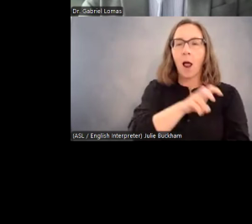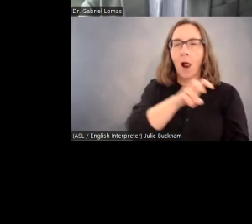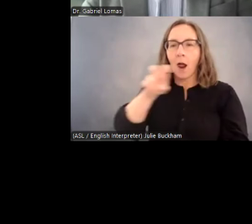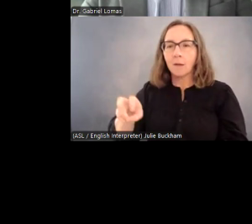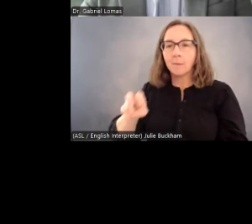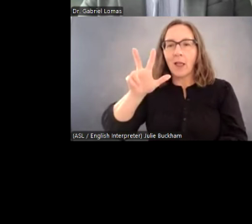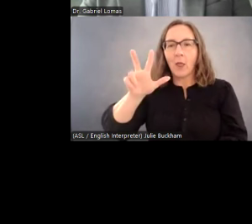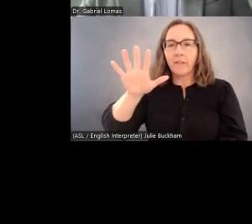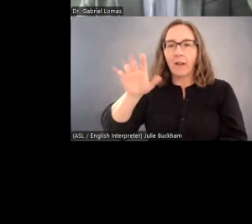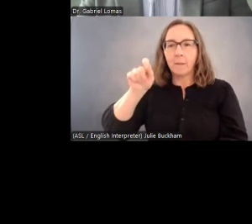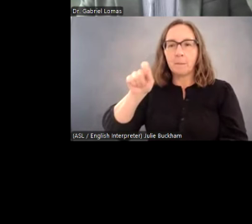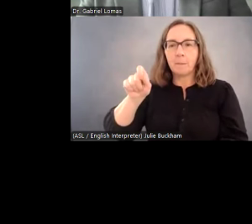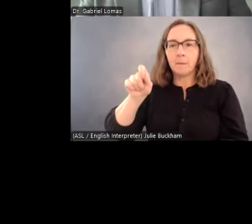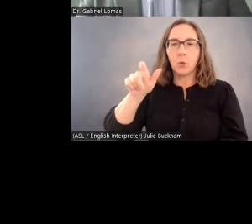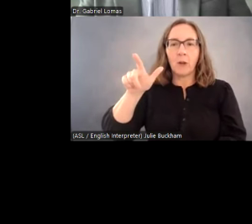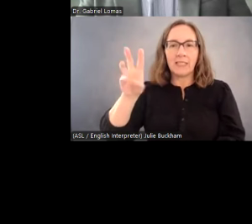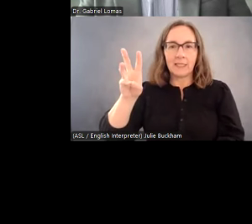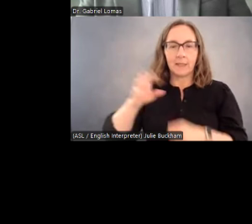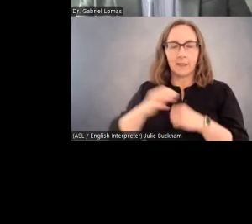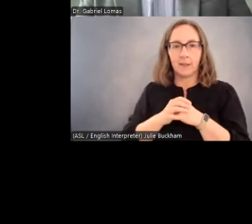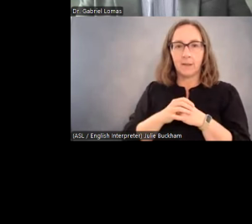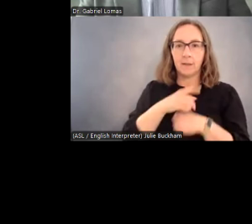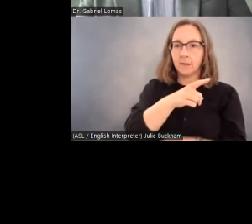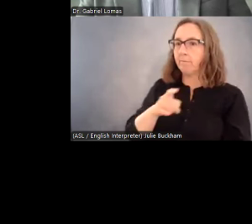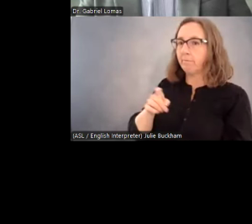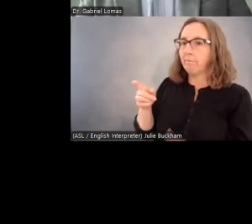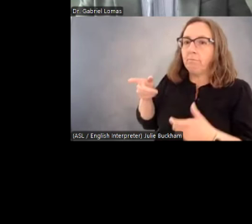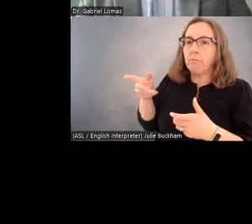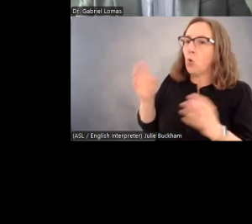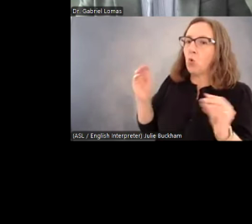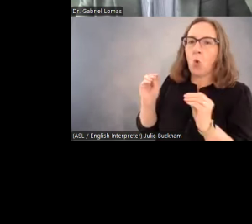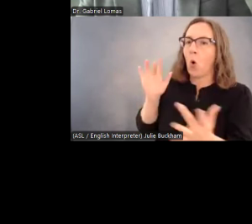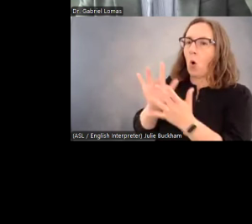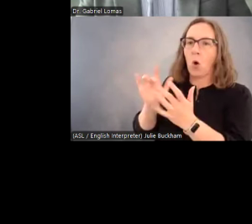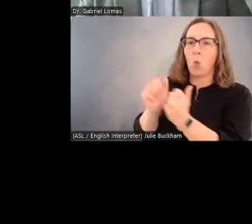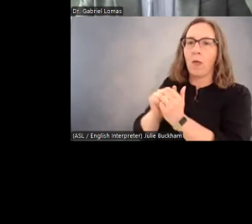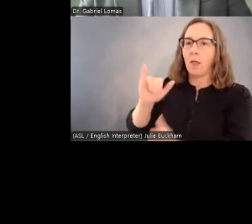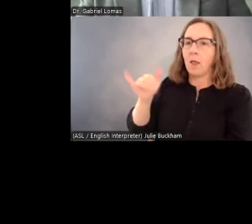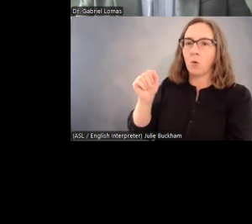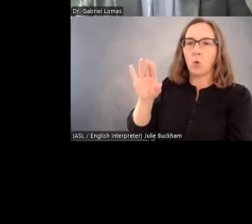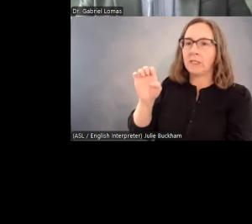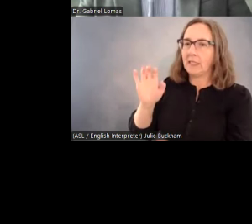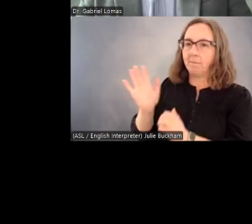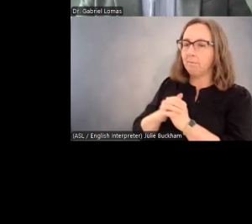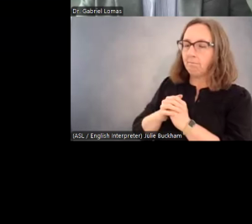3526. So I really don't want you to have any contact with Josie. Okay, this has to be.